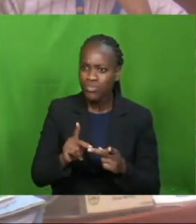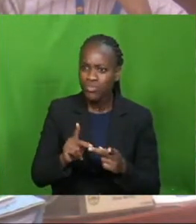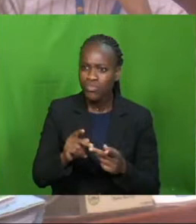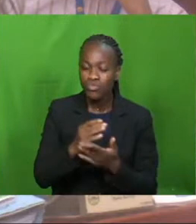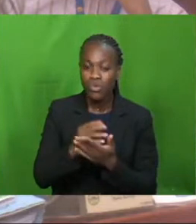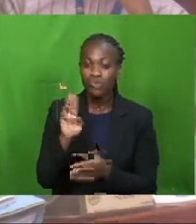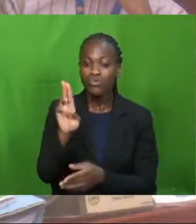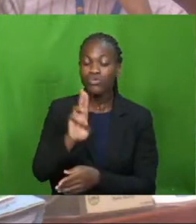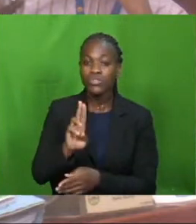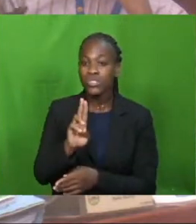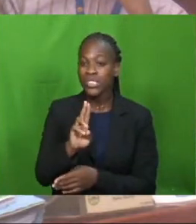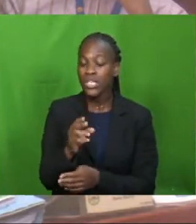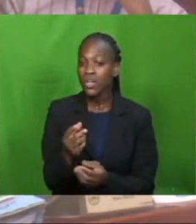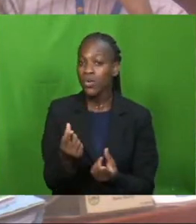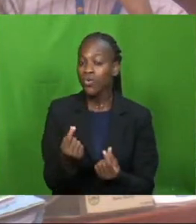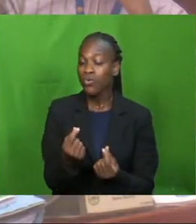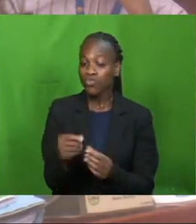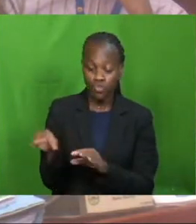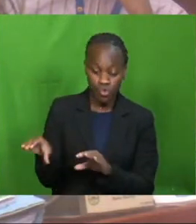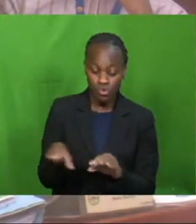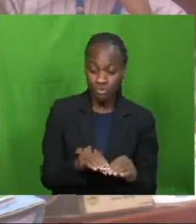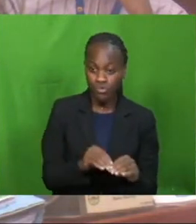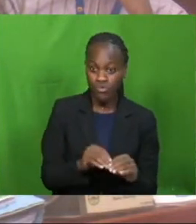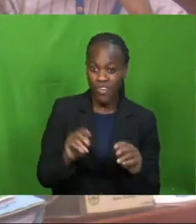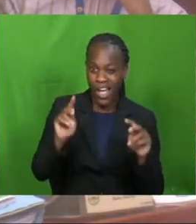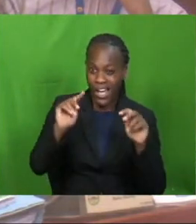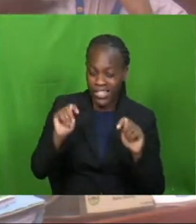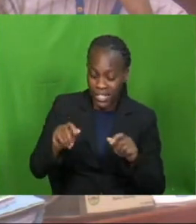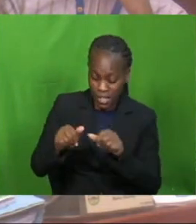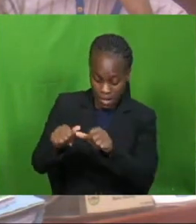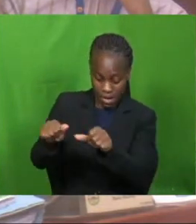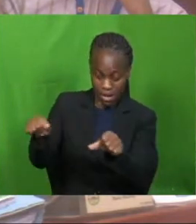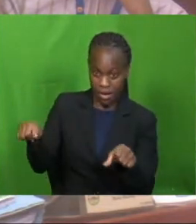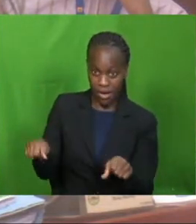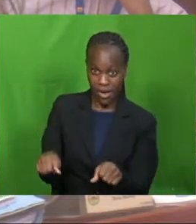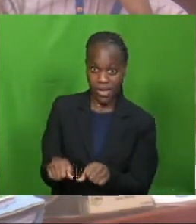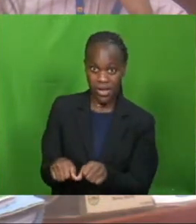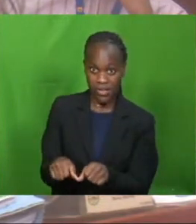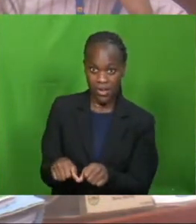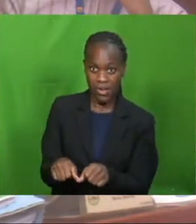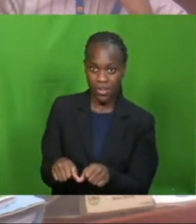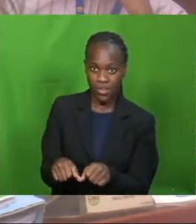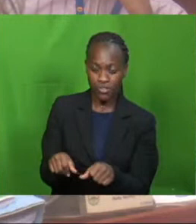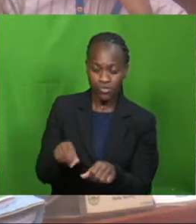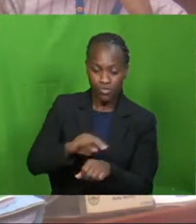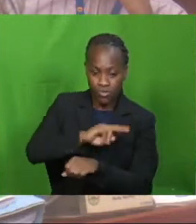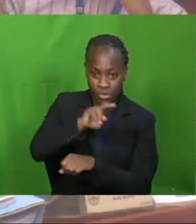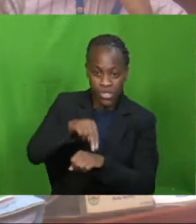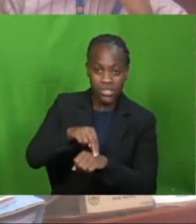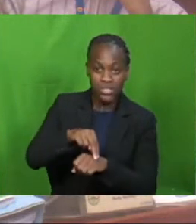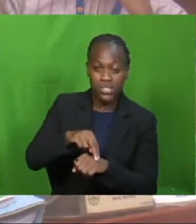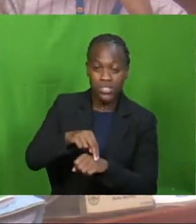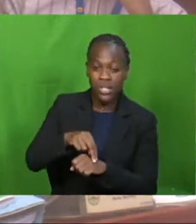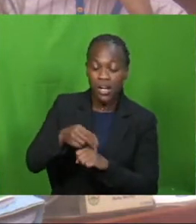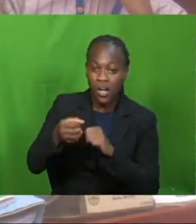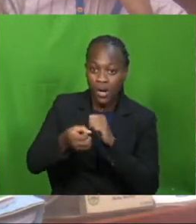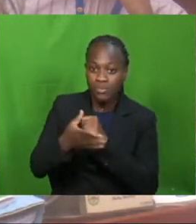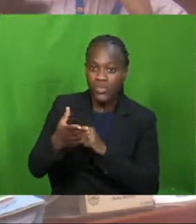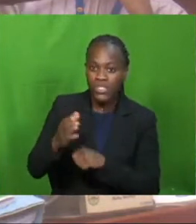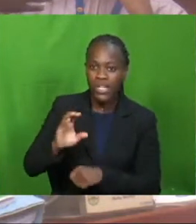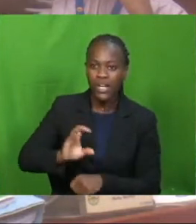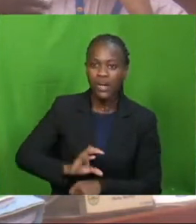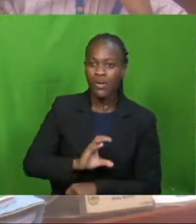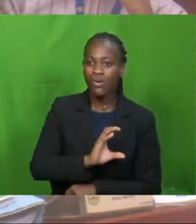it moves outside technical content to the National Media Commission. And Mr. Speaker,